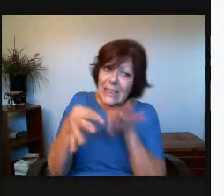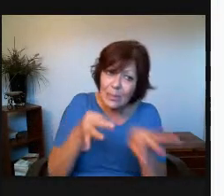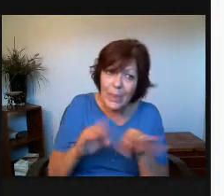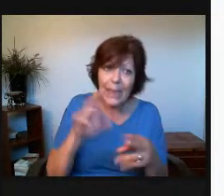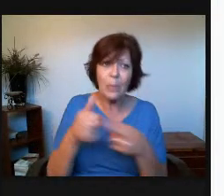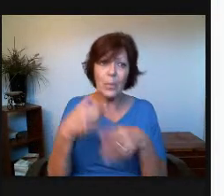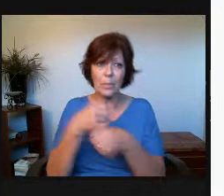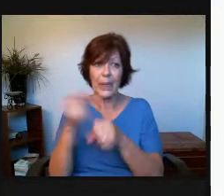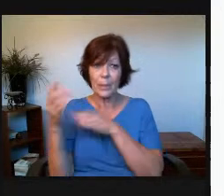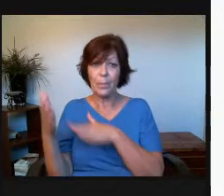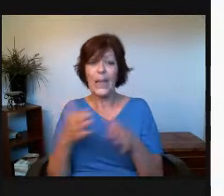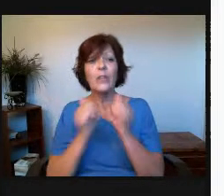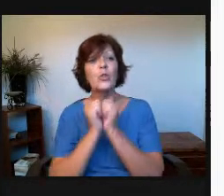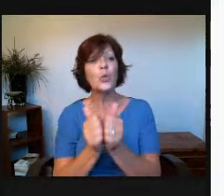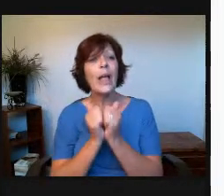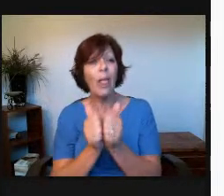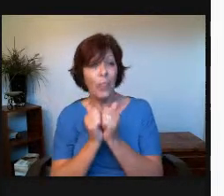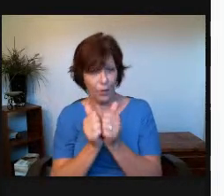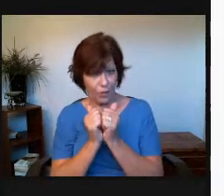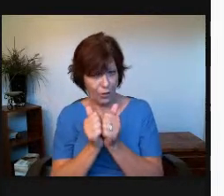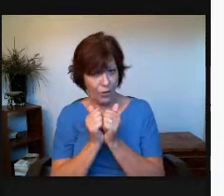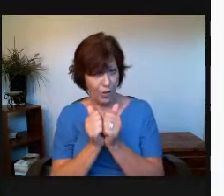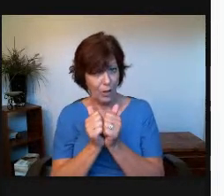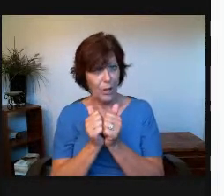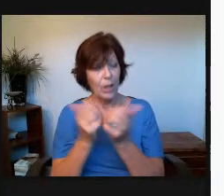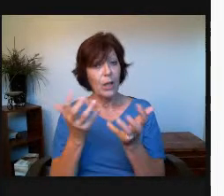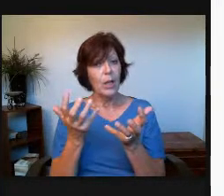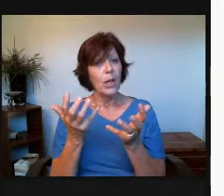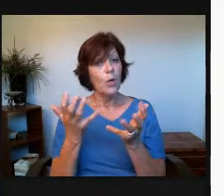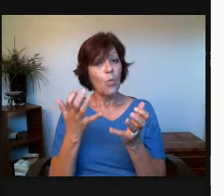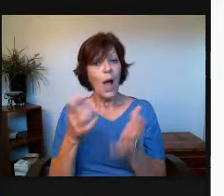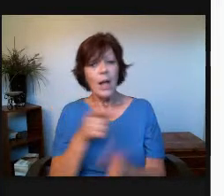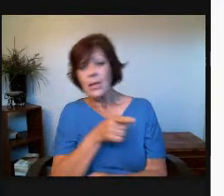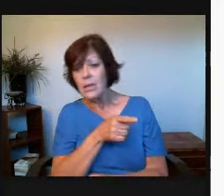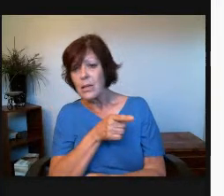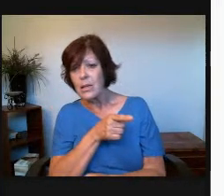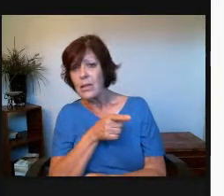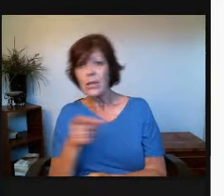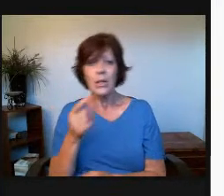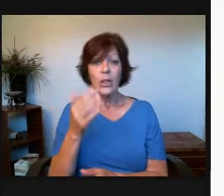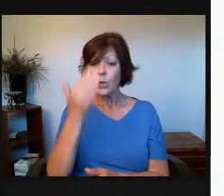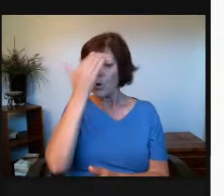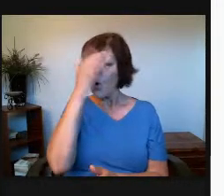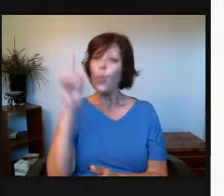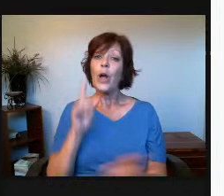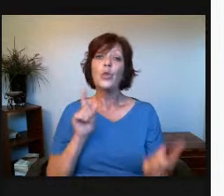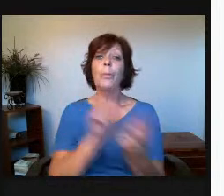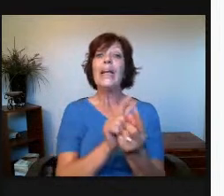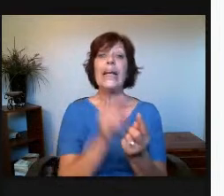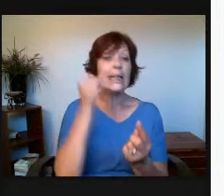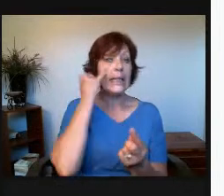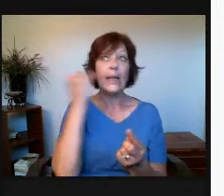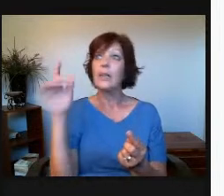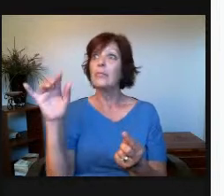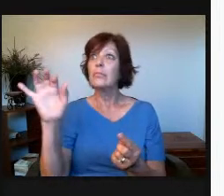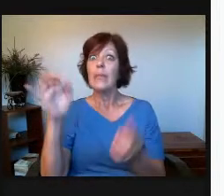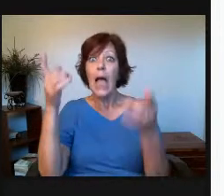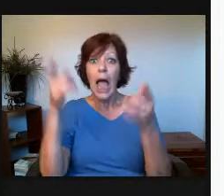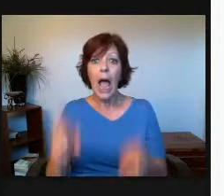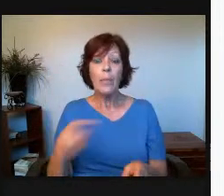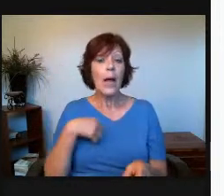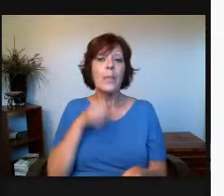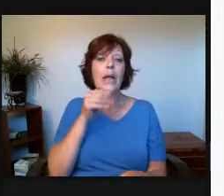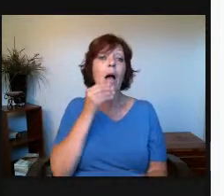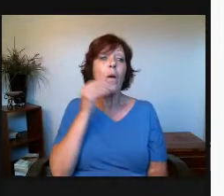that plan together. We want you to know where you will meet your family if a disaster occurs when you're not at